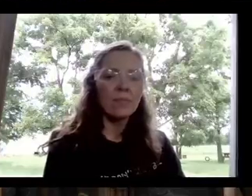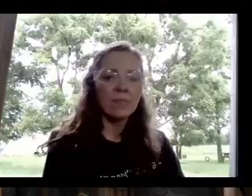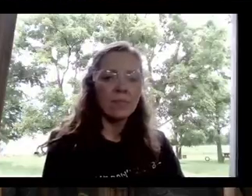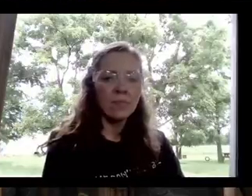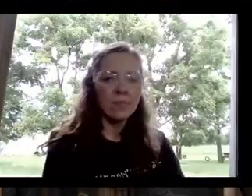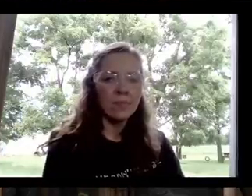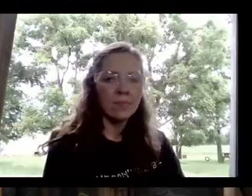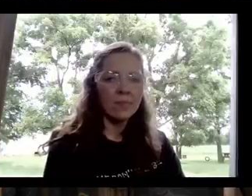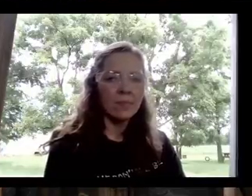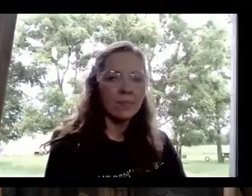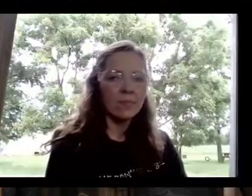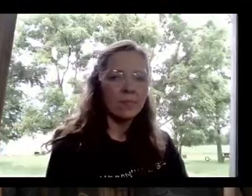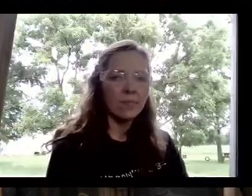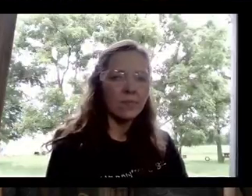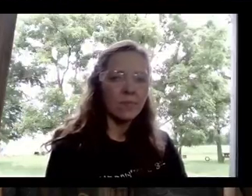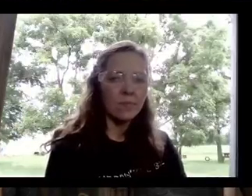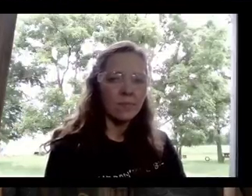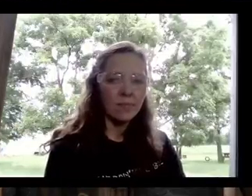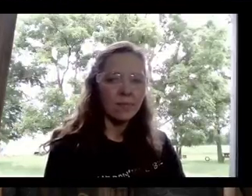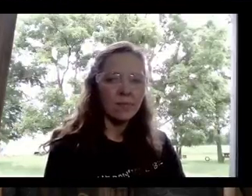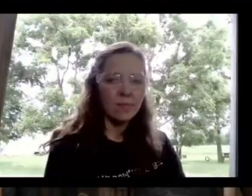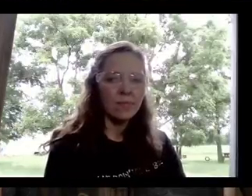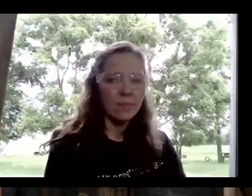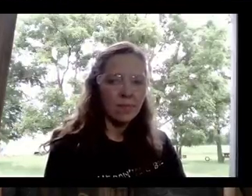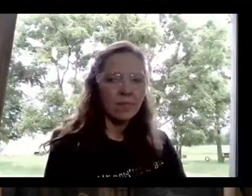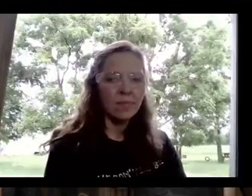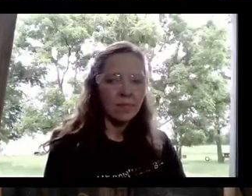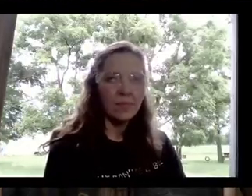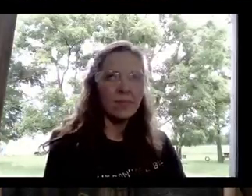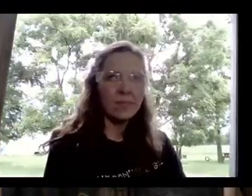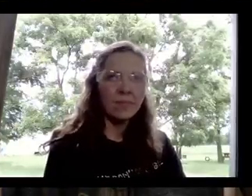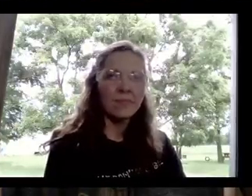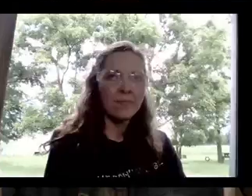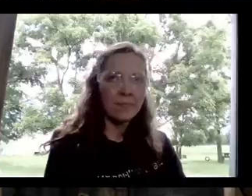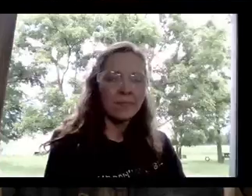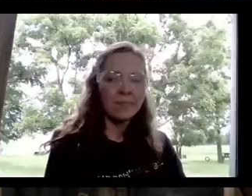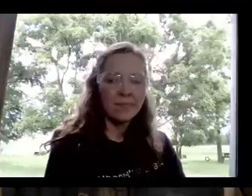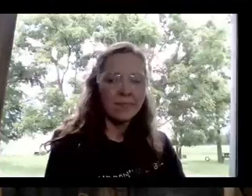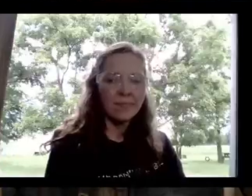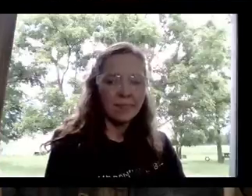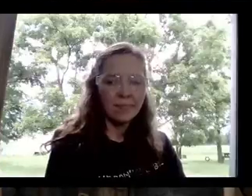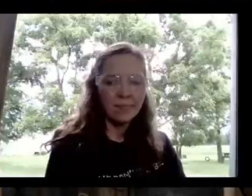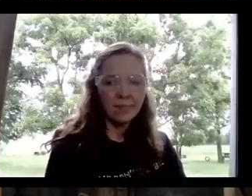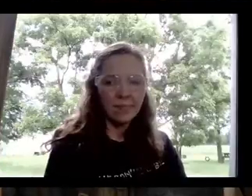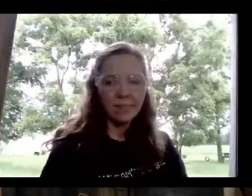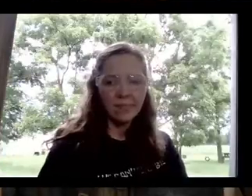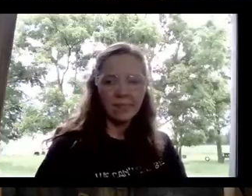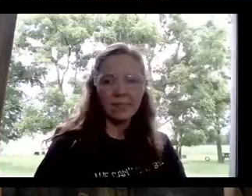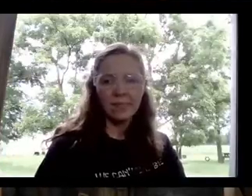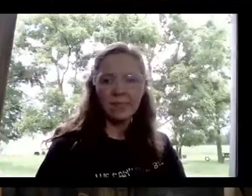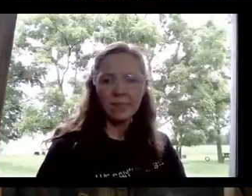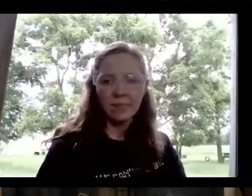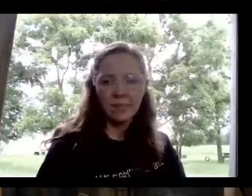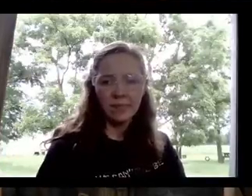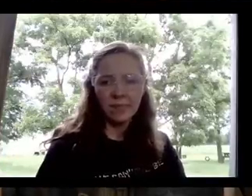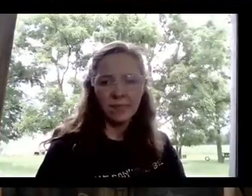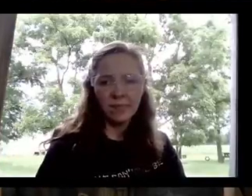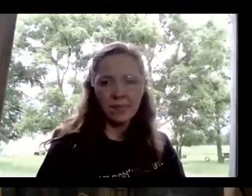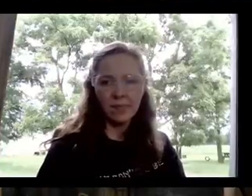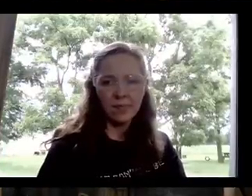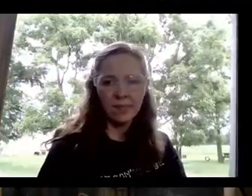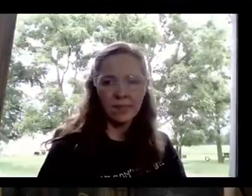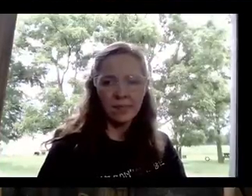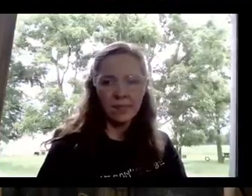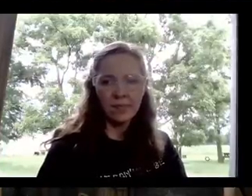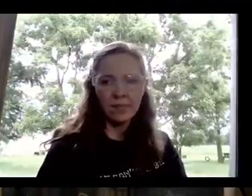you use to get the job done the most efficiently. At least in my shop it does. Some people are purists. Some